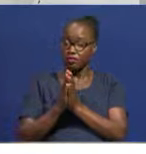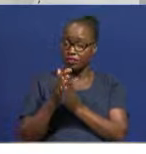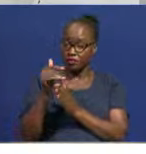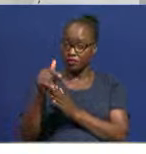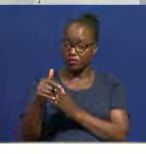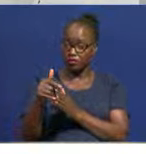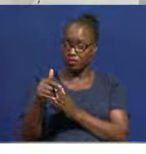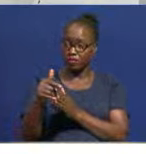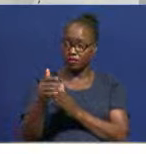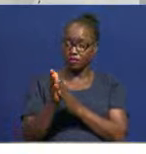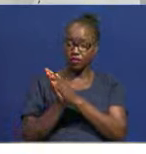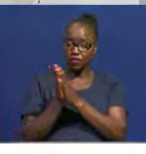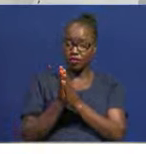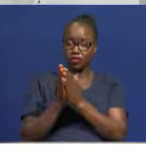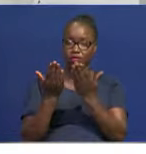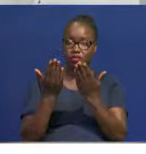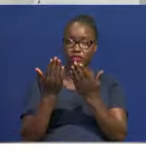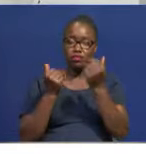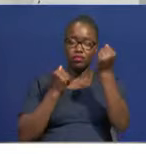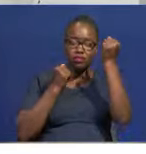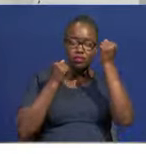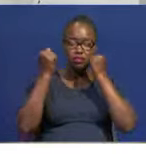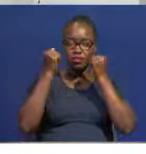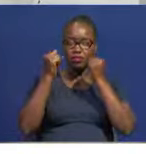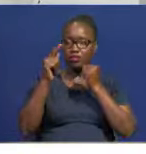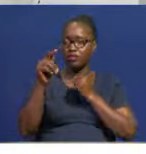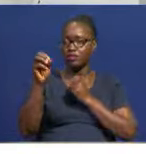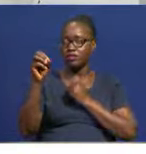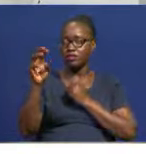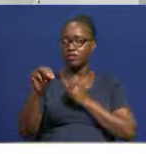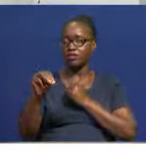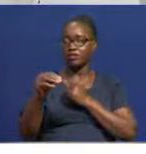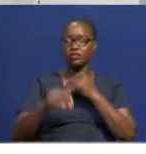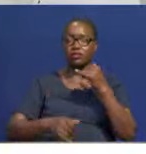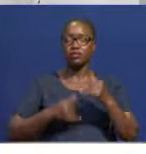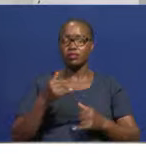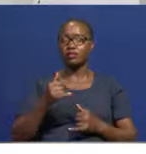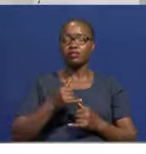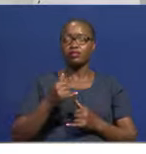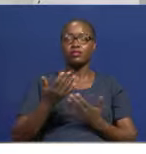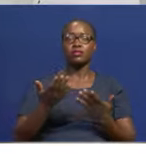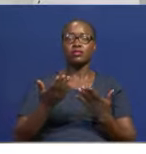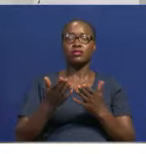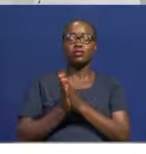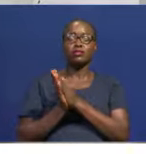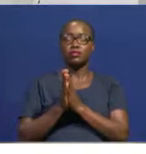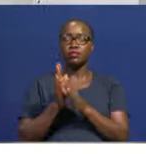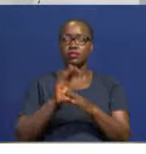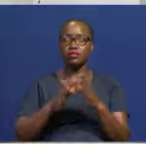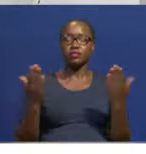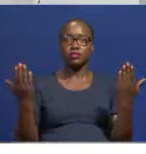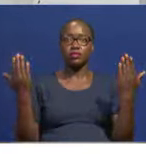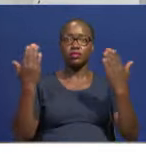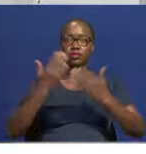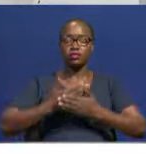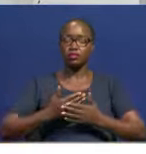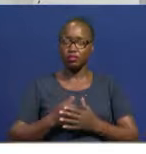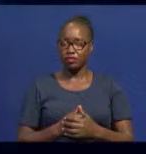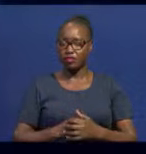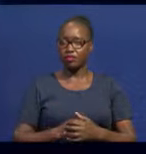week's edition of Military Tales. My name is Tom Boyer. Enjoy the rest of your viewing. Good night from Nairobi,